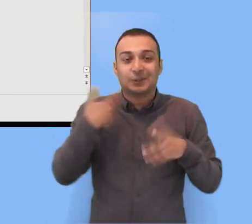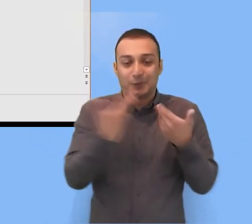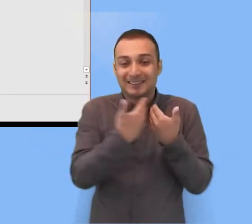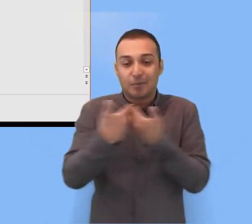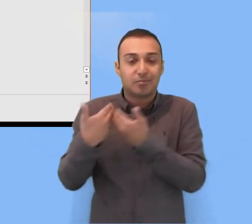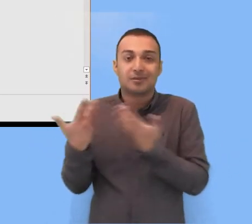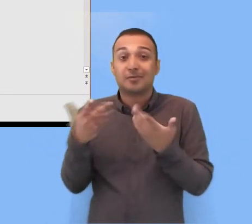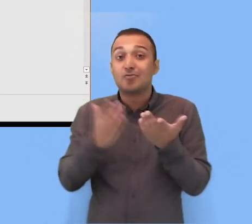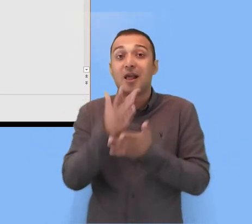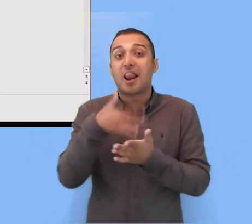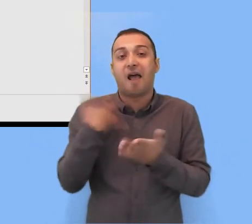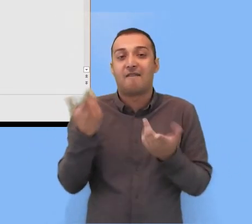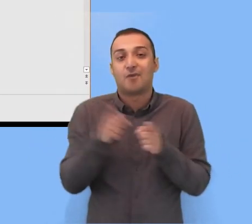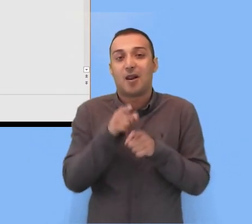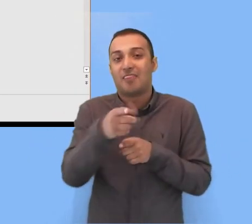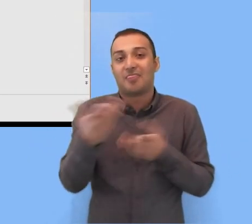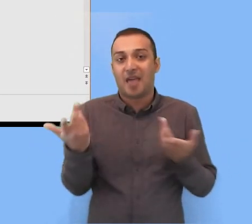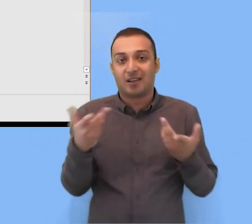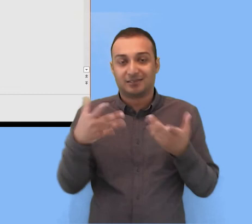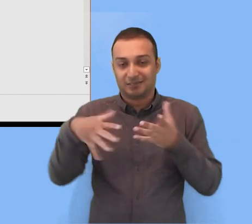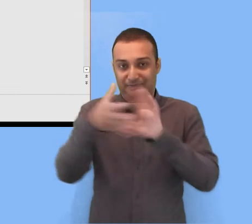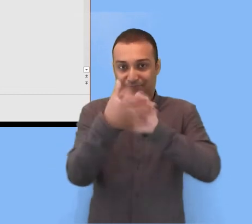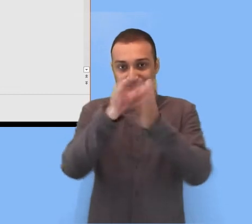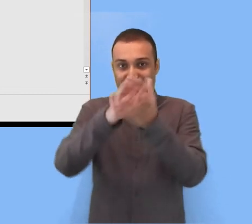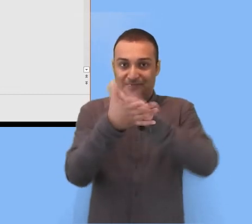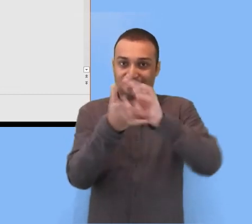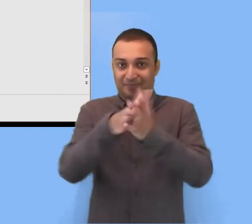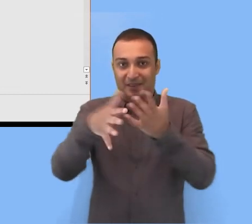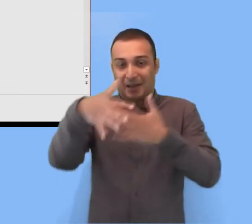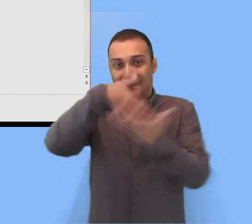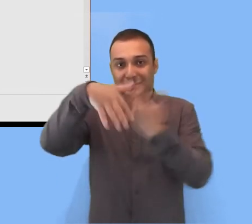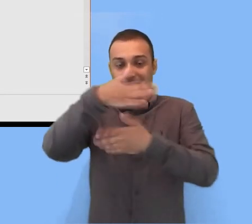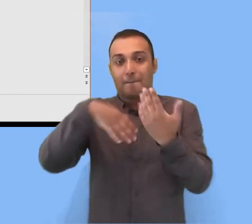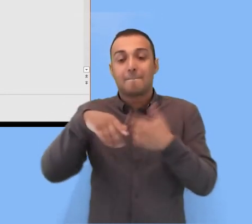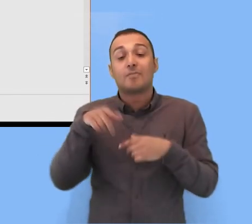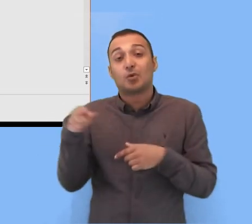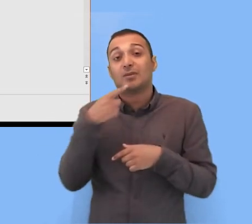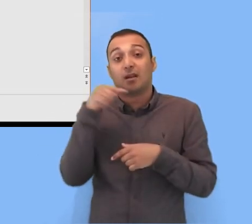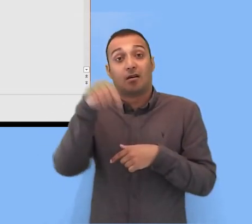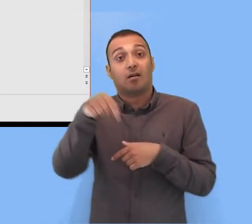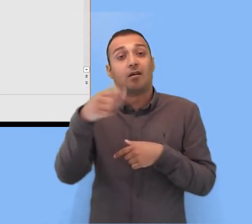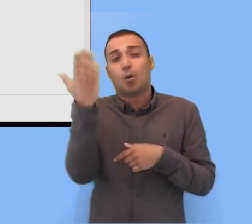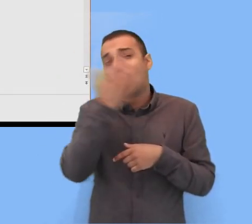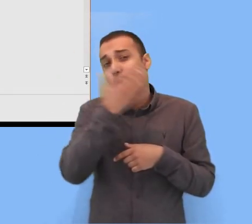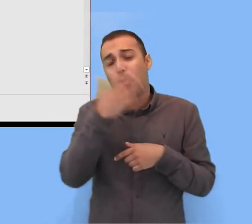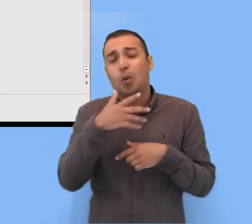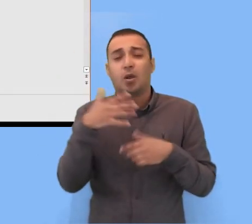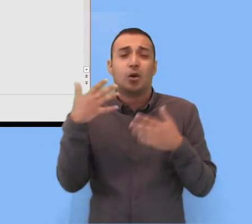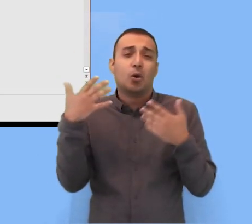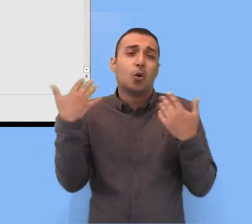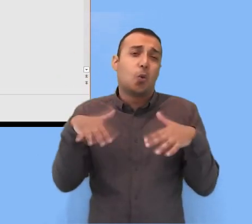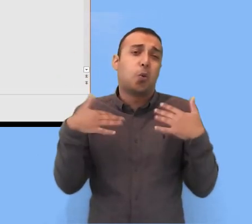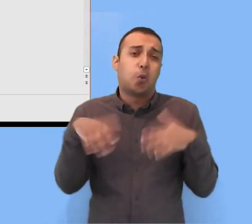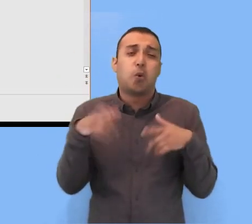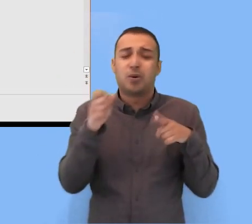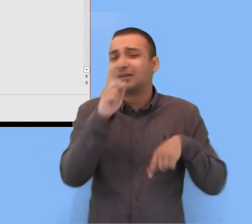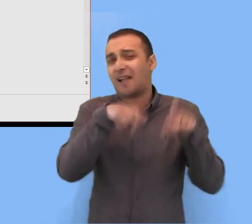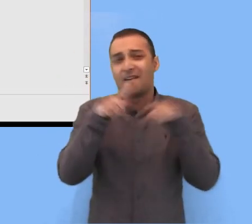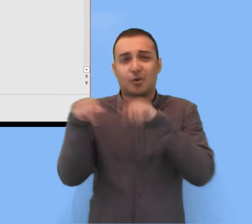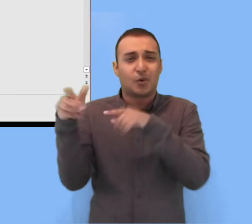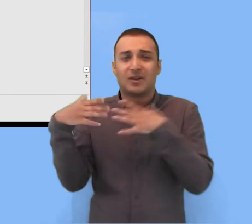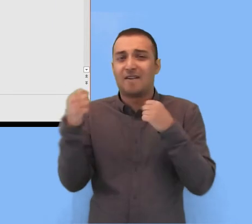about the diversity in the school and said, "It's a hugely diverse school. There are children from Poland, Russia, Spain,